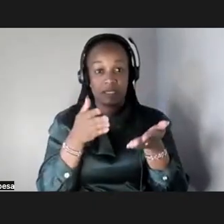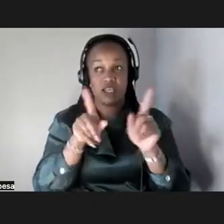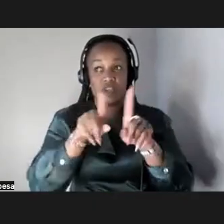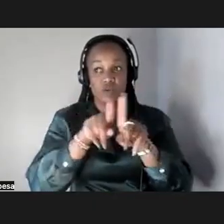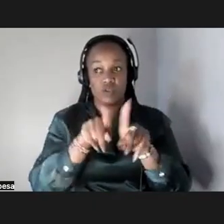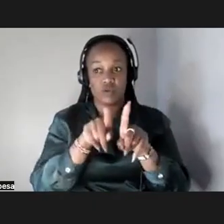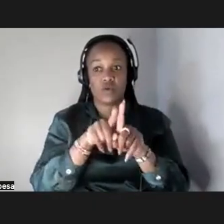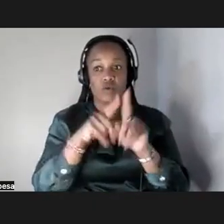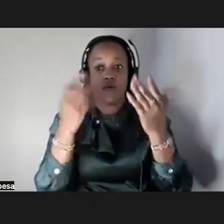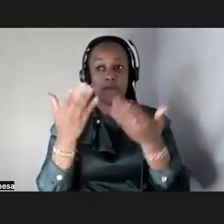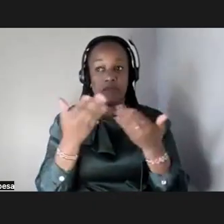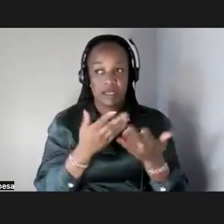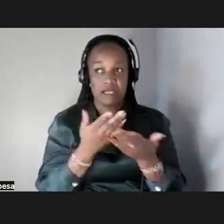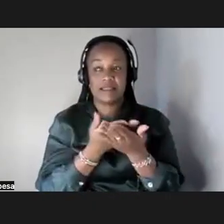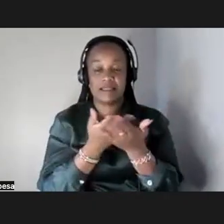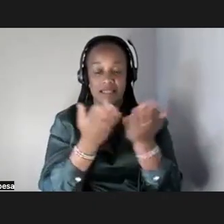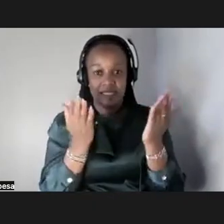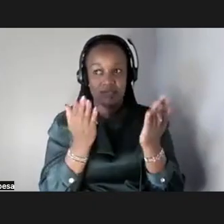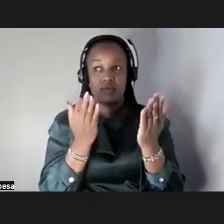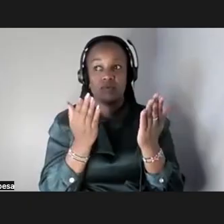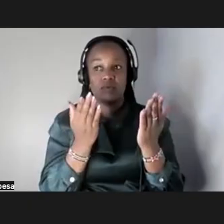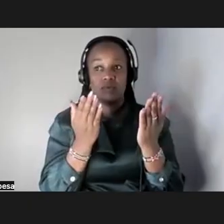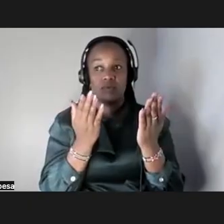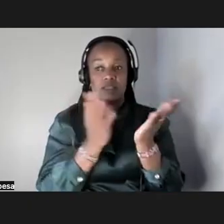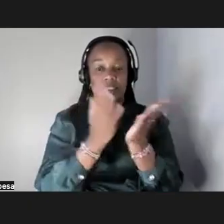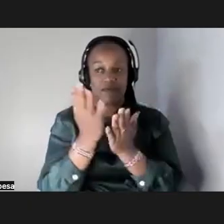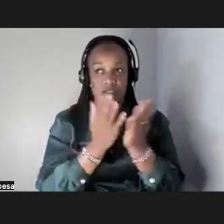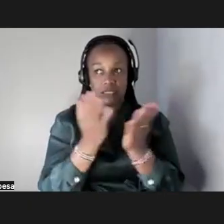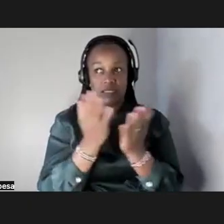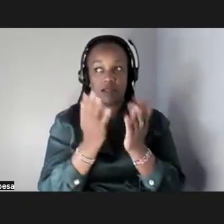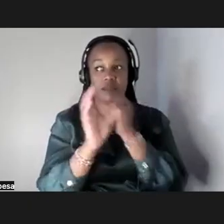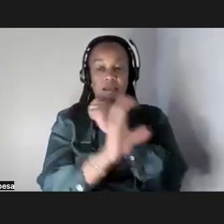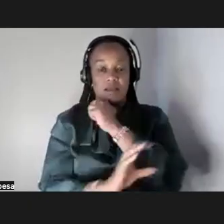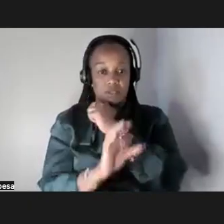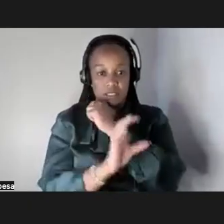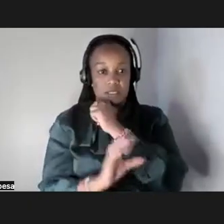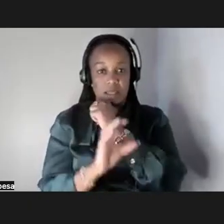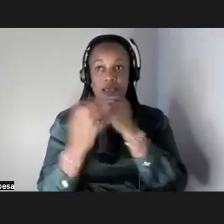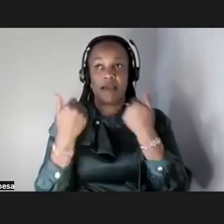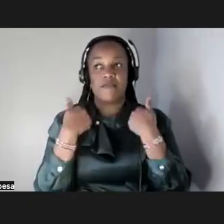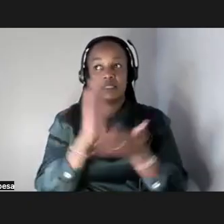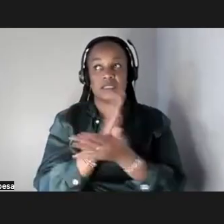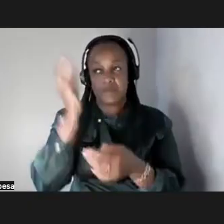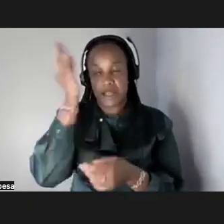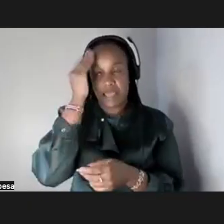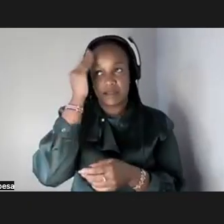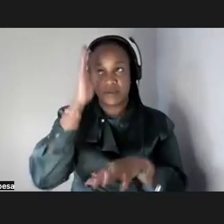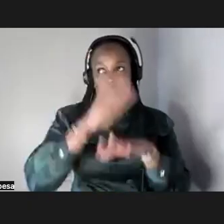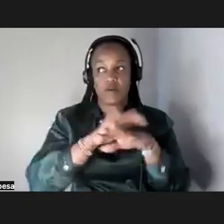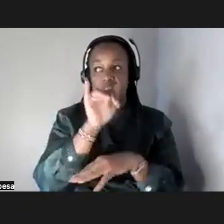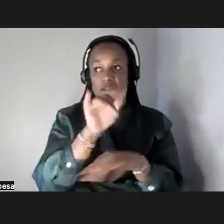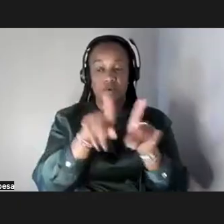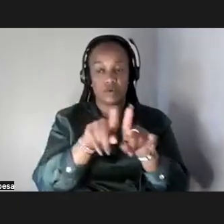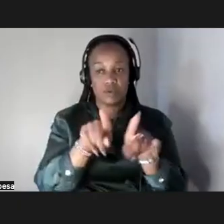this to immunization services and trying to saturate different regions of the country. So we have some learnings around that as well. And,